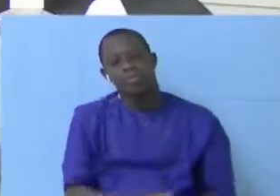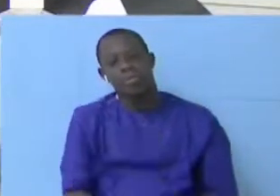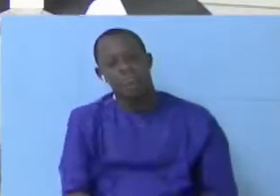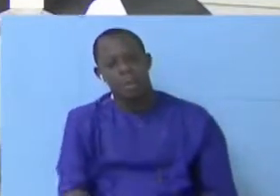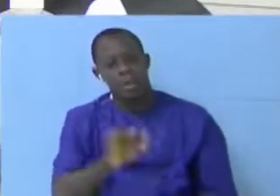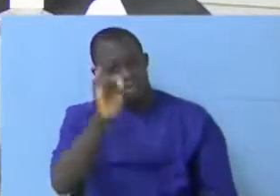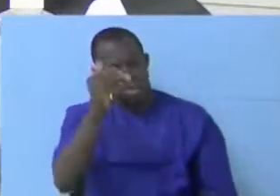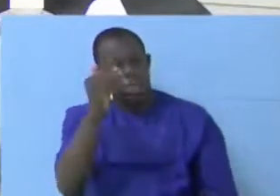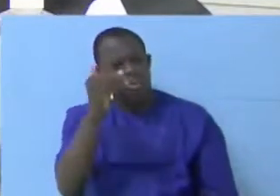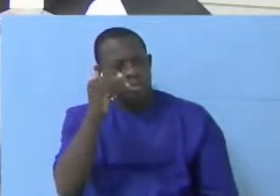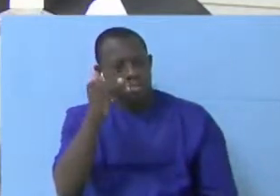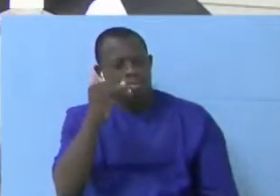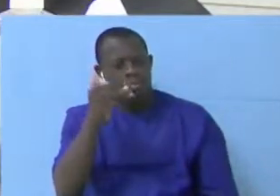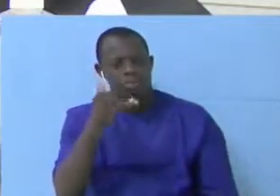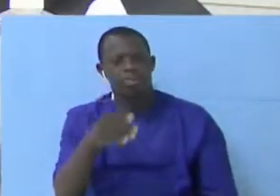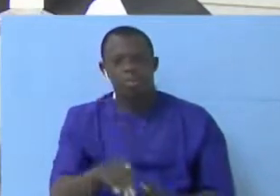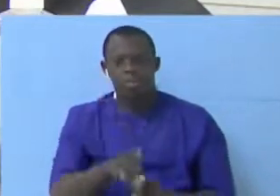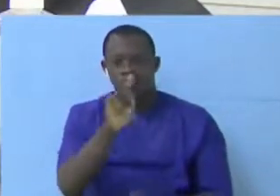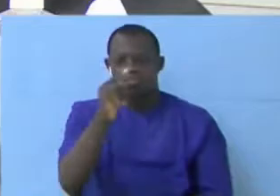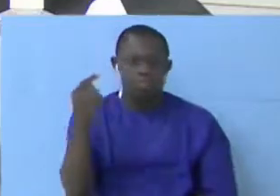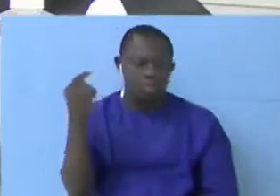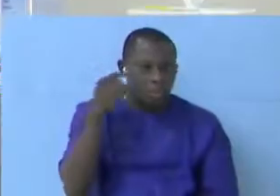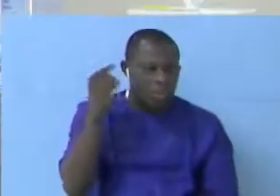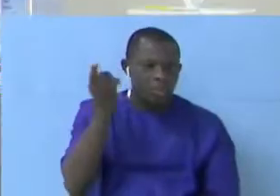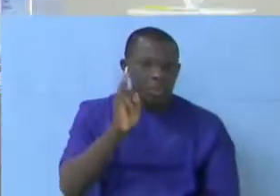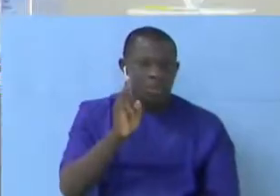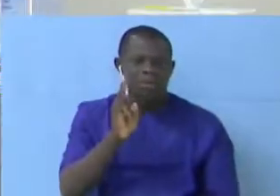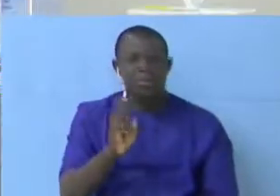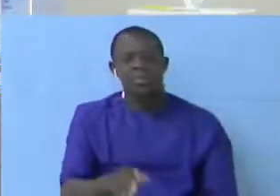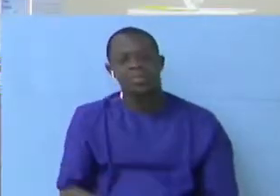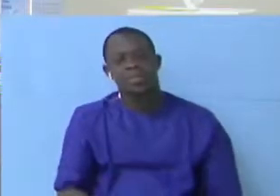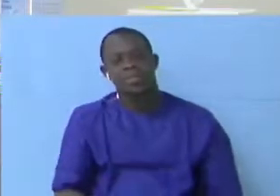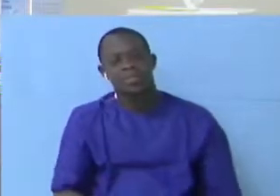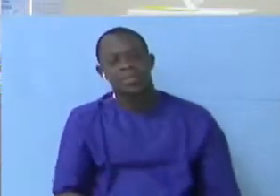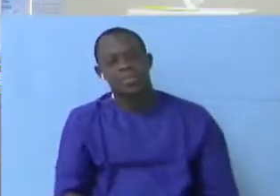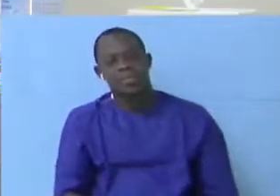Of course, yes. What did you hear?